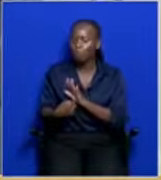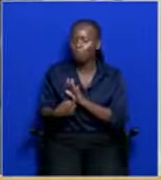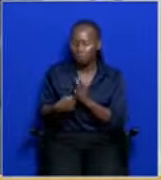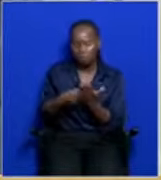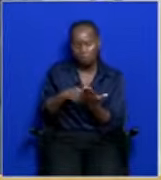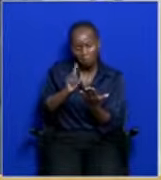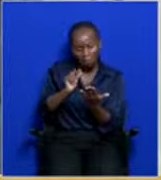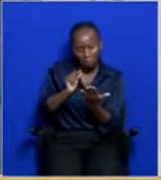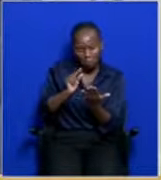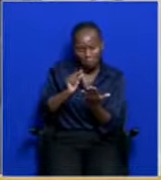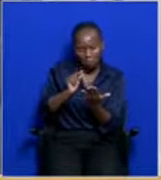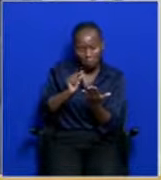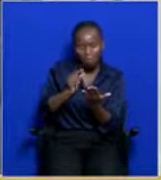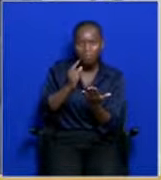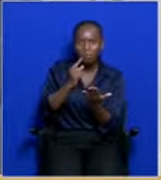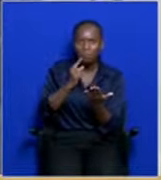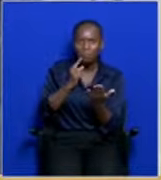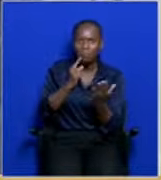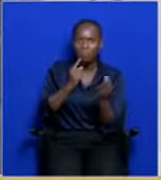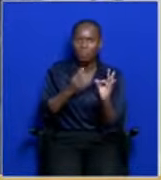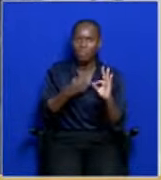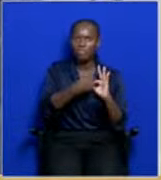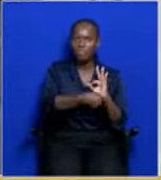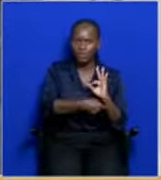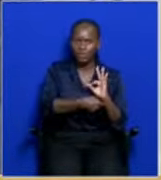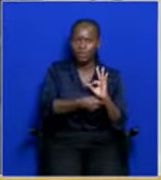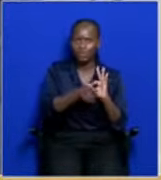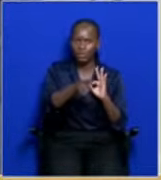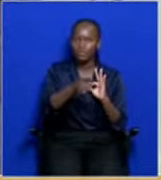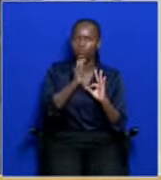they are EMPD